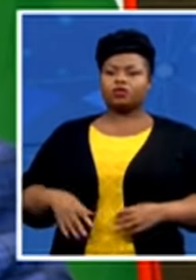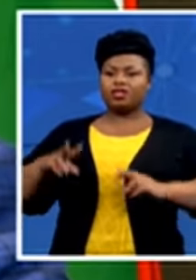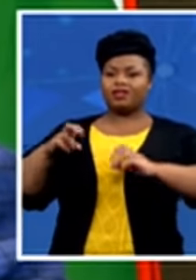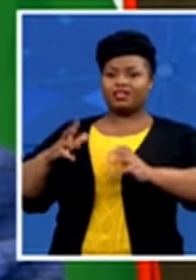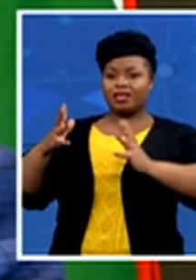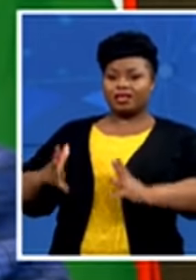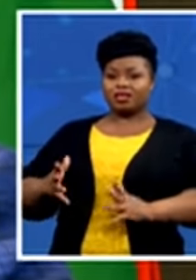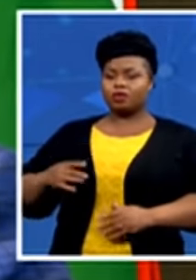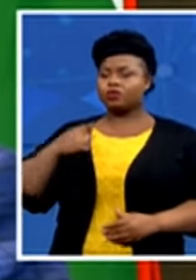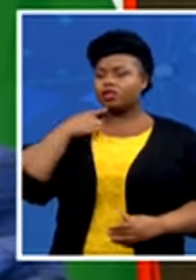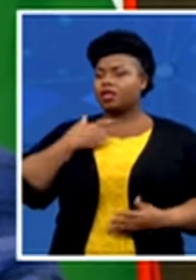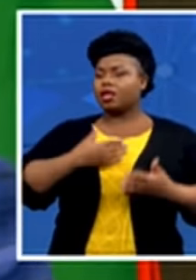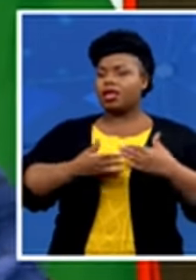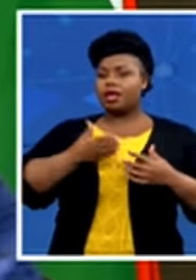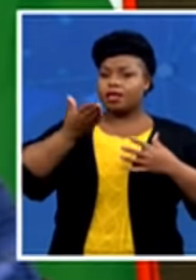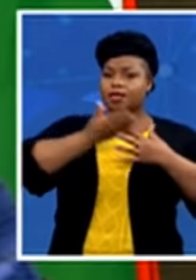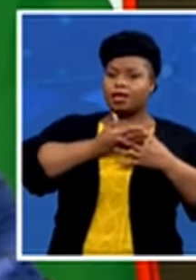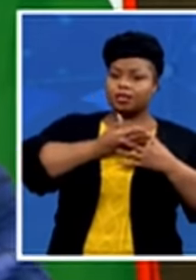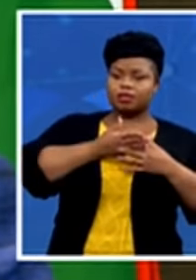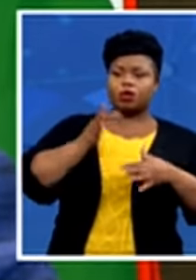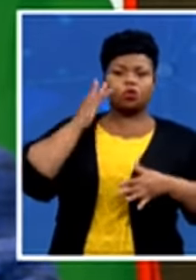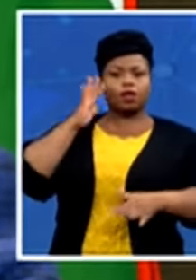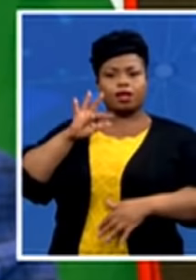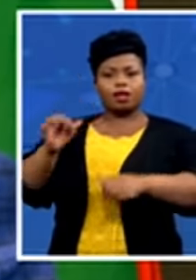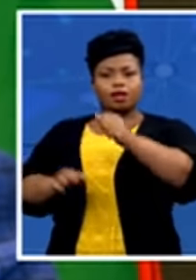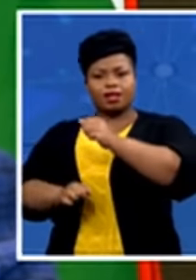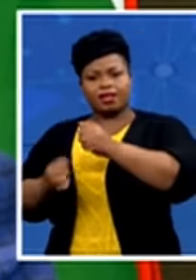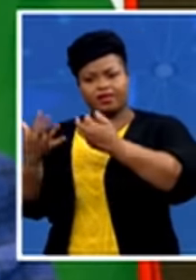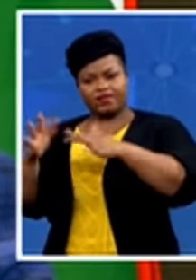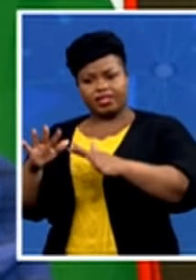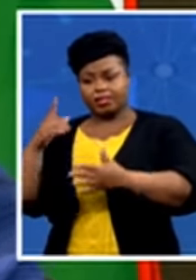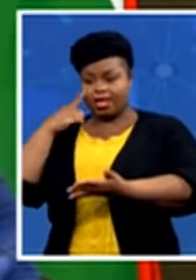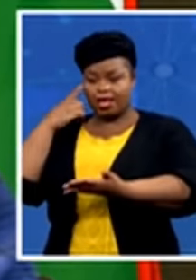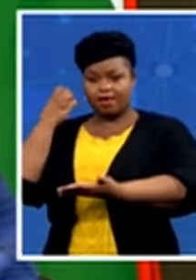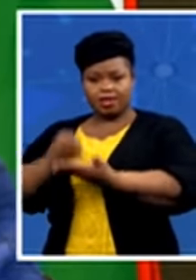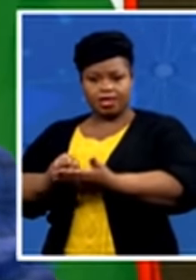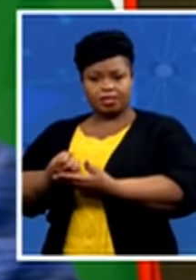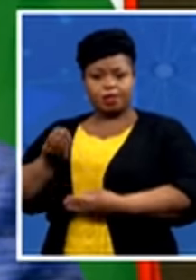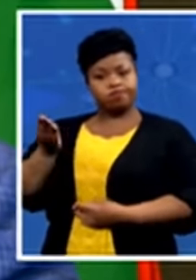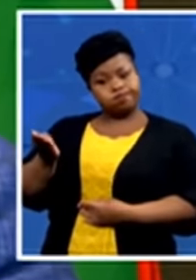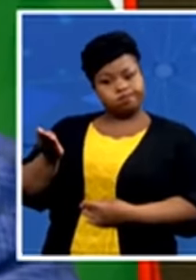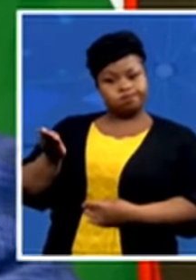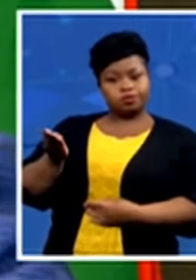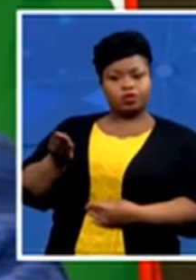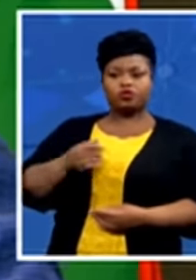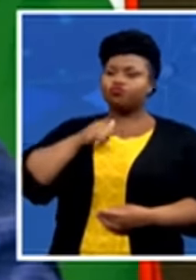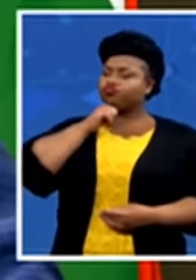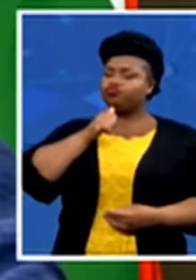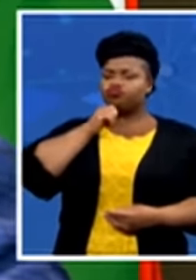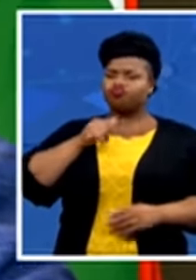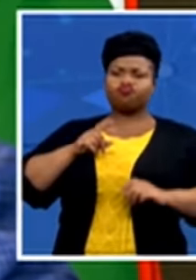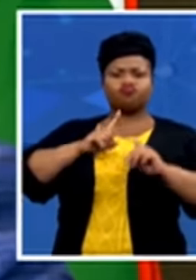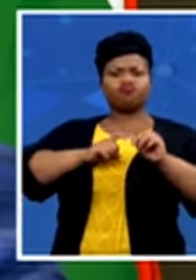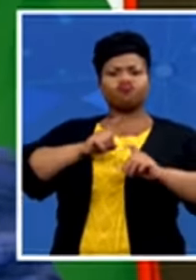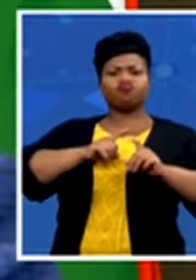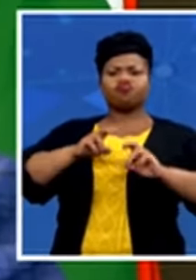have concluded and they've got evidence that can stand the test of scrutiny. They shouldn't wait complete 6